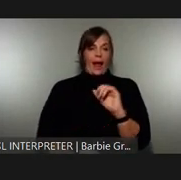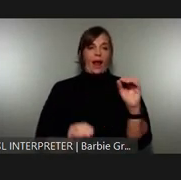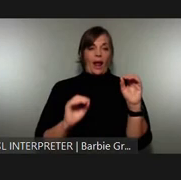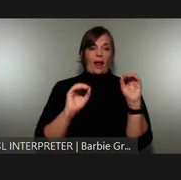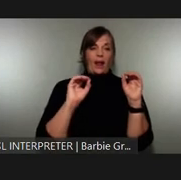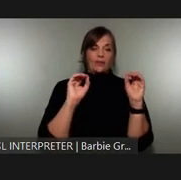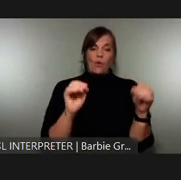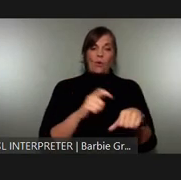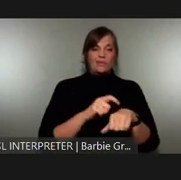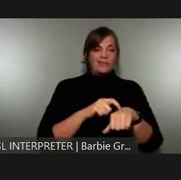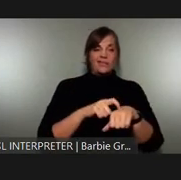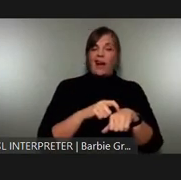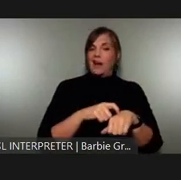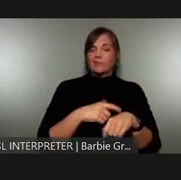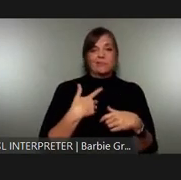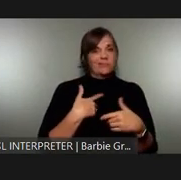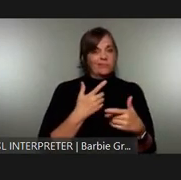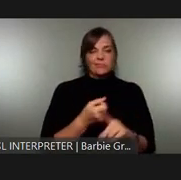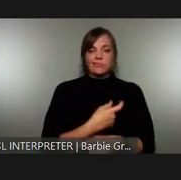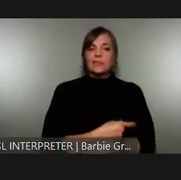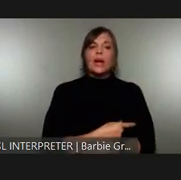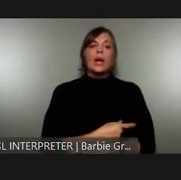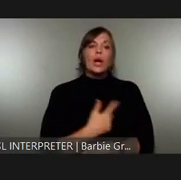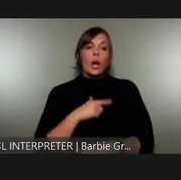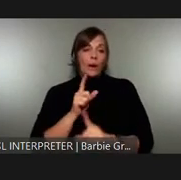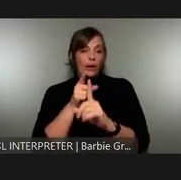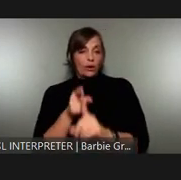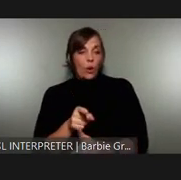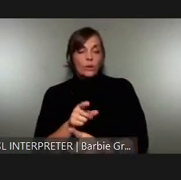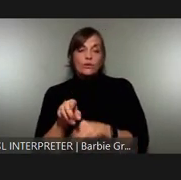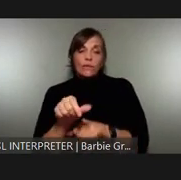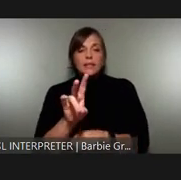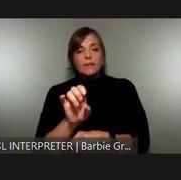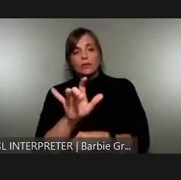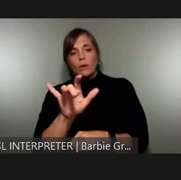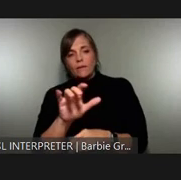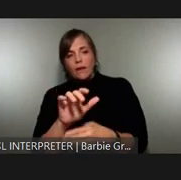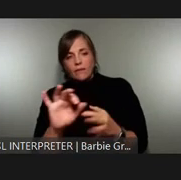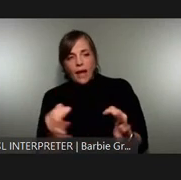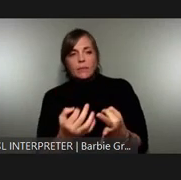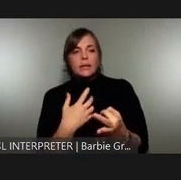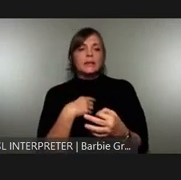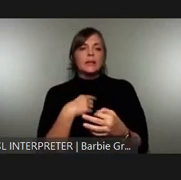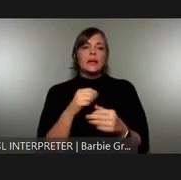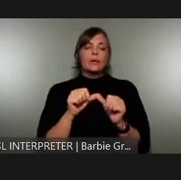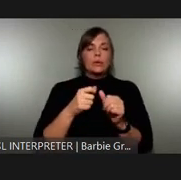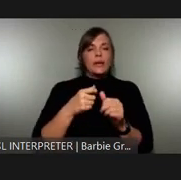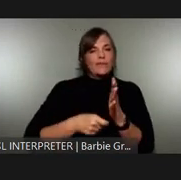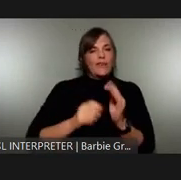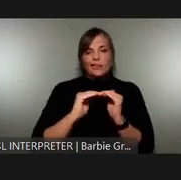somehow figure out how to keep fares stable, and we were going to build ourselves the best damn bus company in the country. We wound up